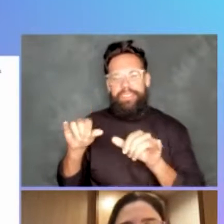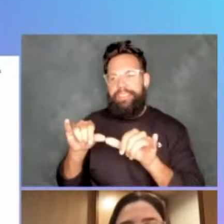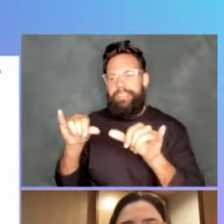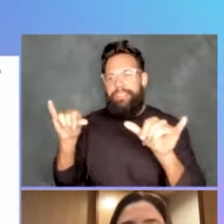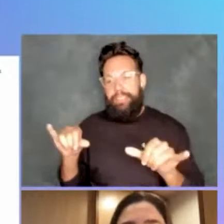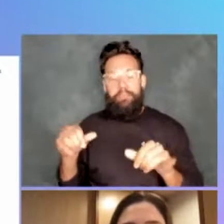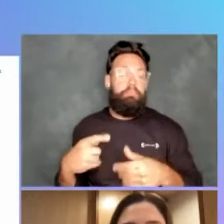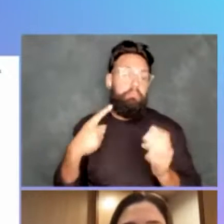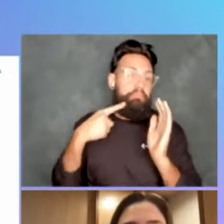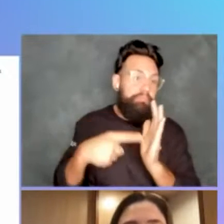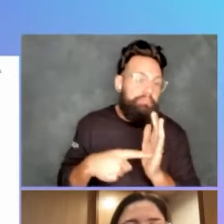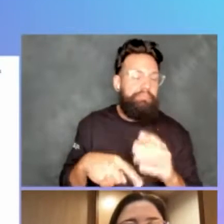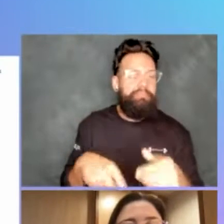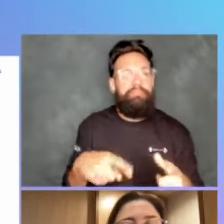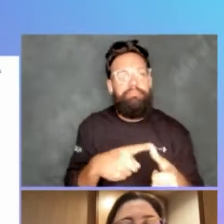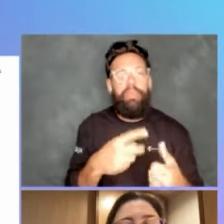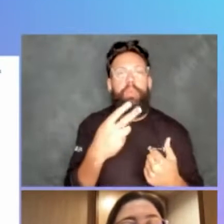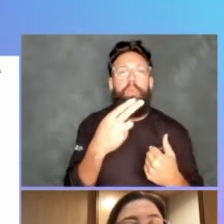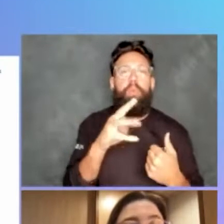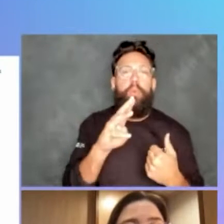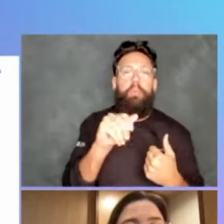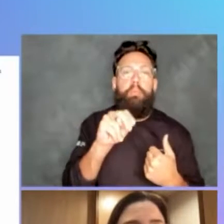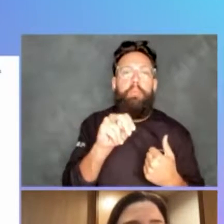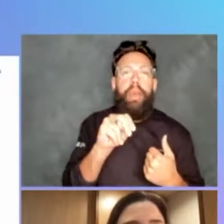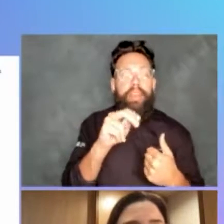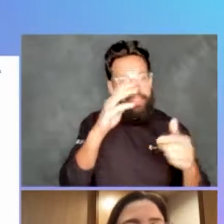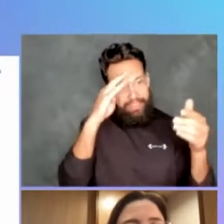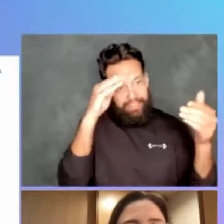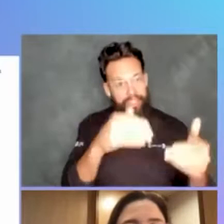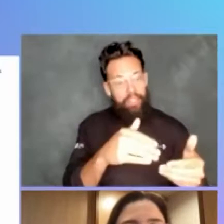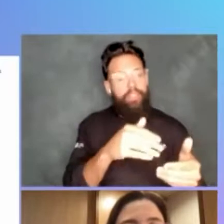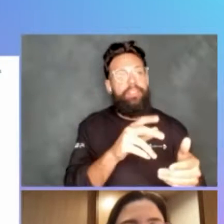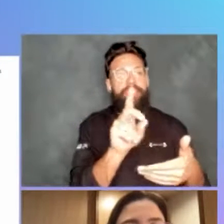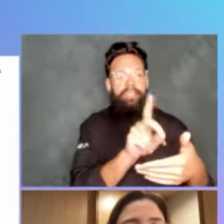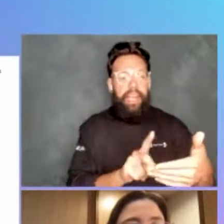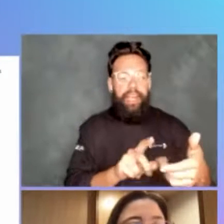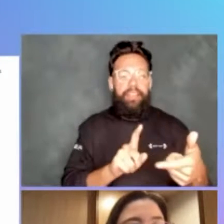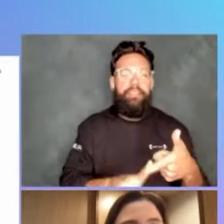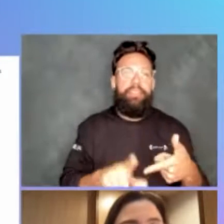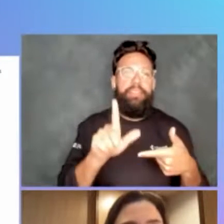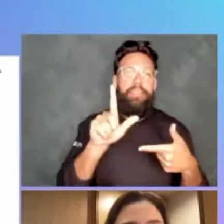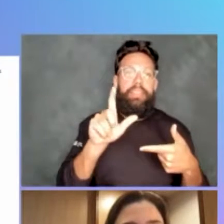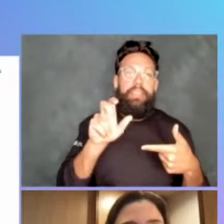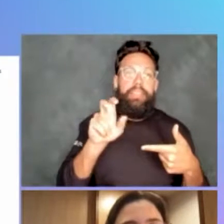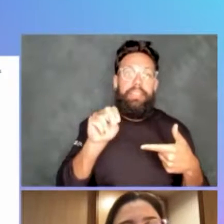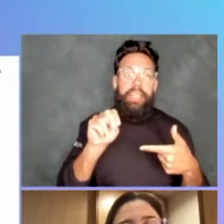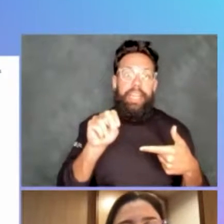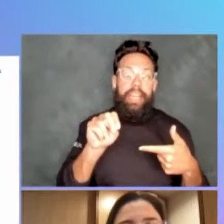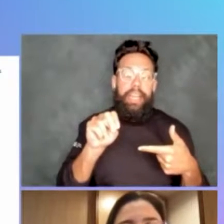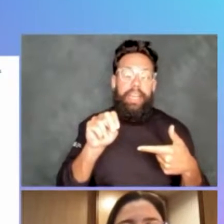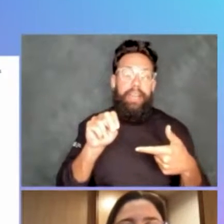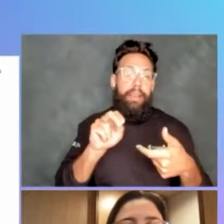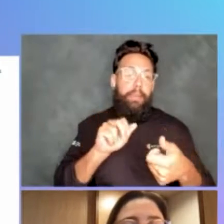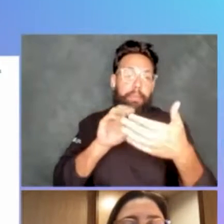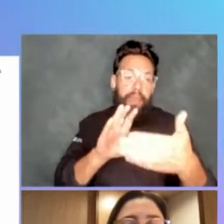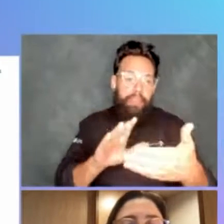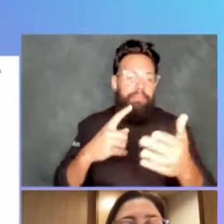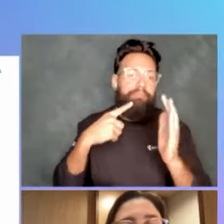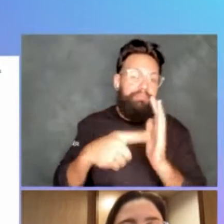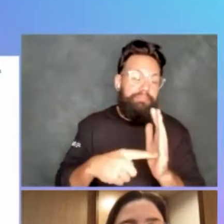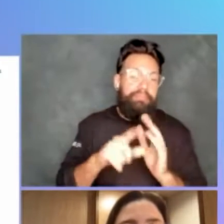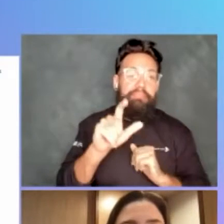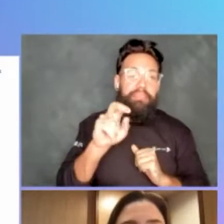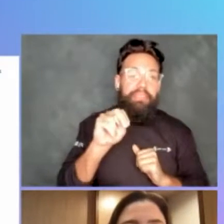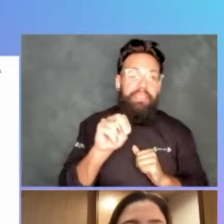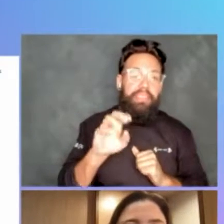or the double diamond, lean methodologies, and specifically the lean canvas within lean methodologies,